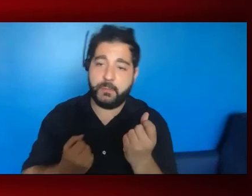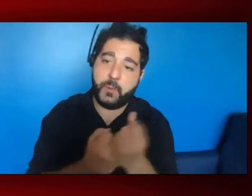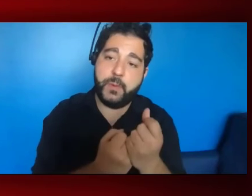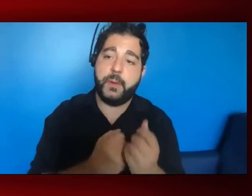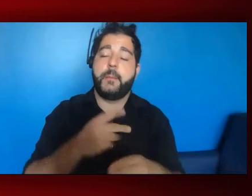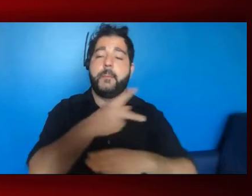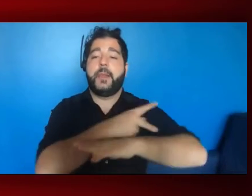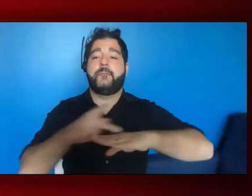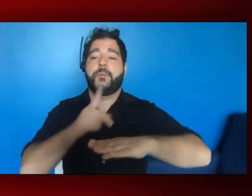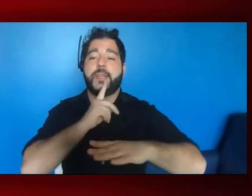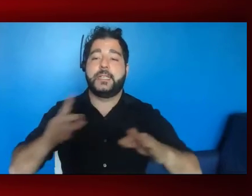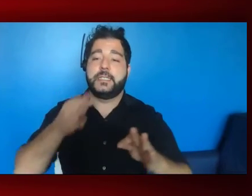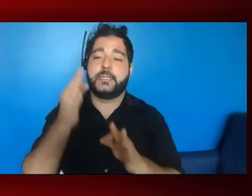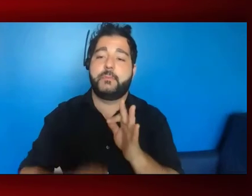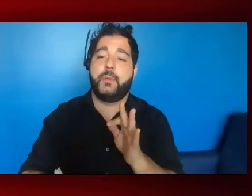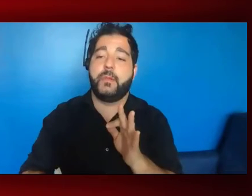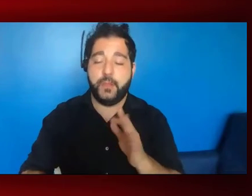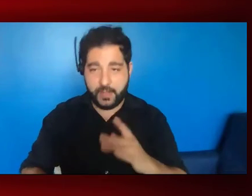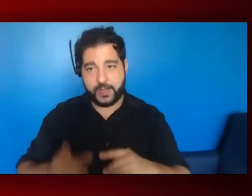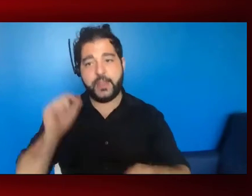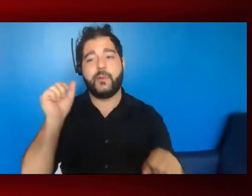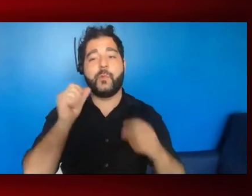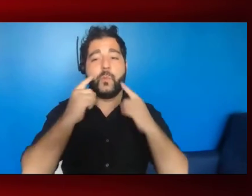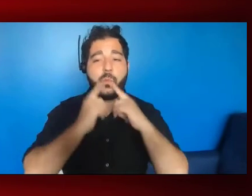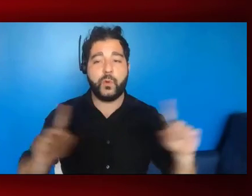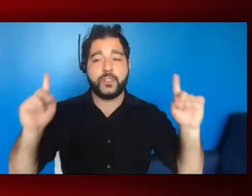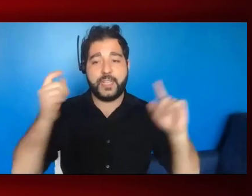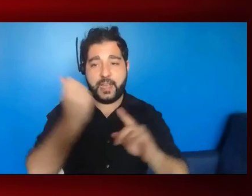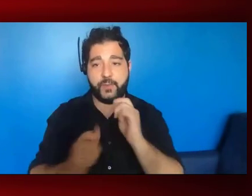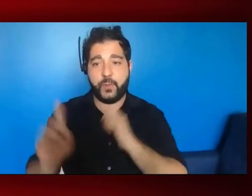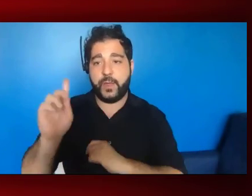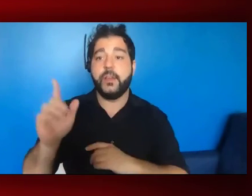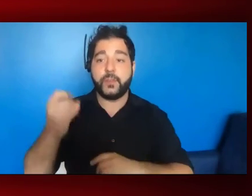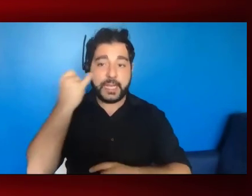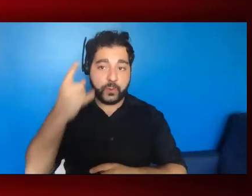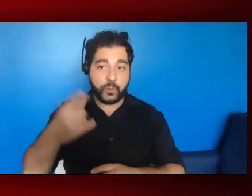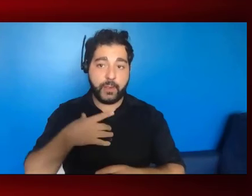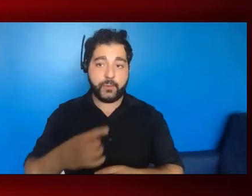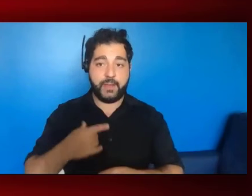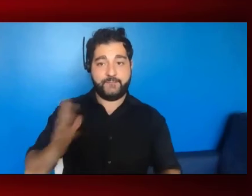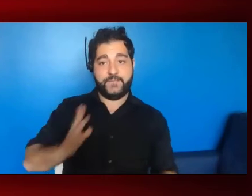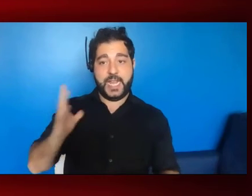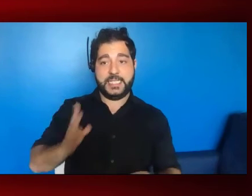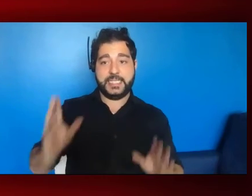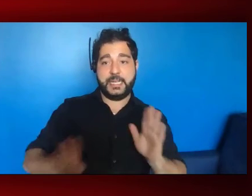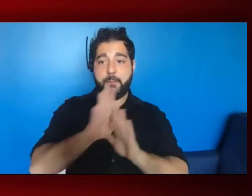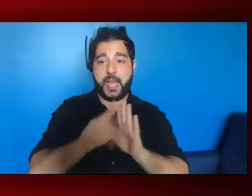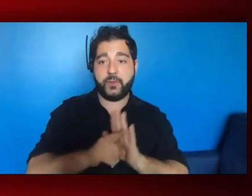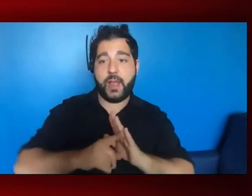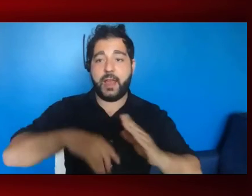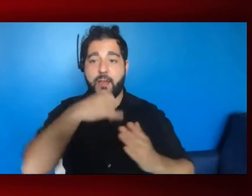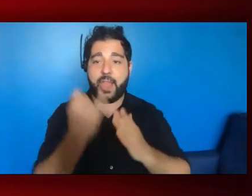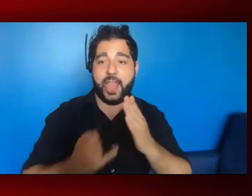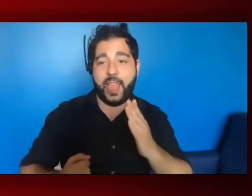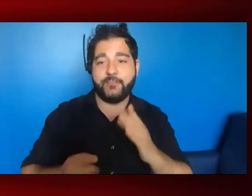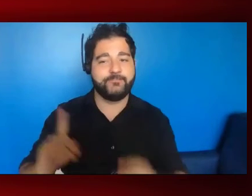is simple and that works everywhere. So those of you who like to have fancy backgrounds and animations ain't